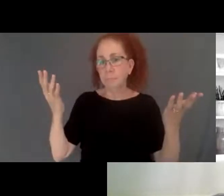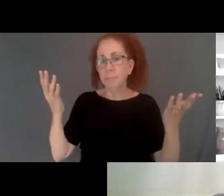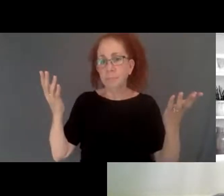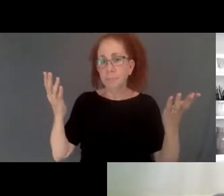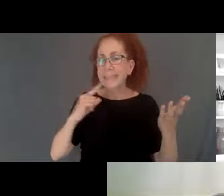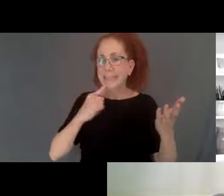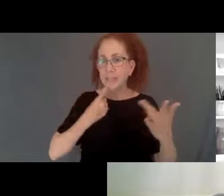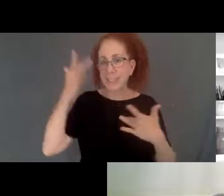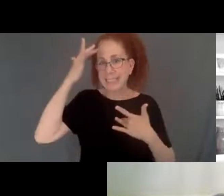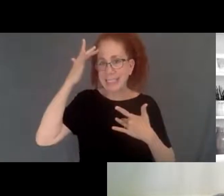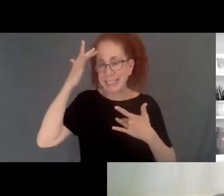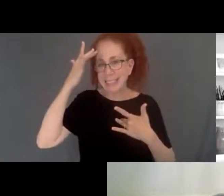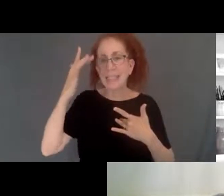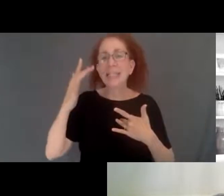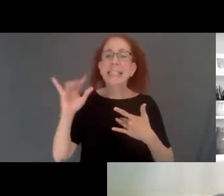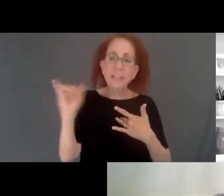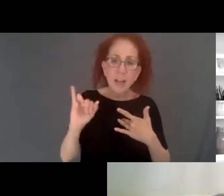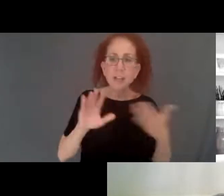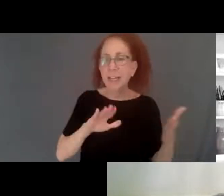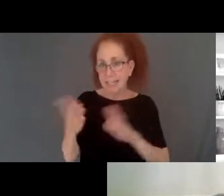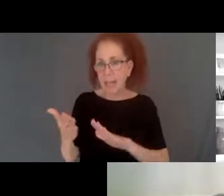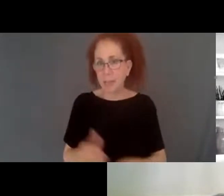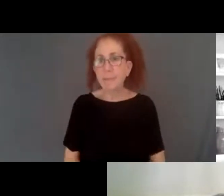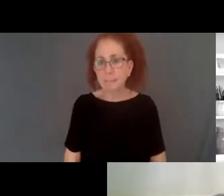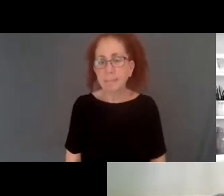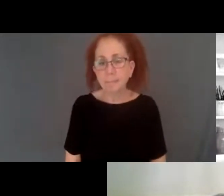severe disease and death and infection in a lot of cases.